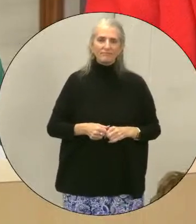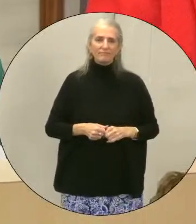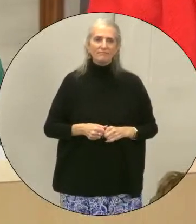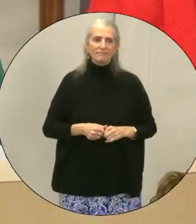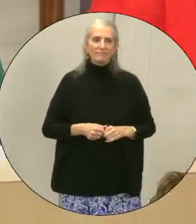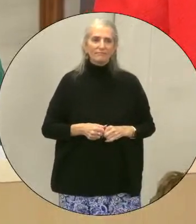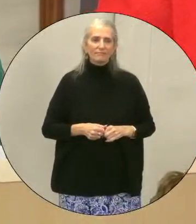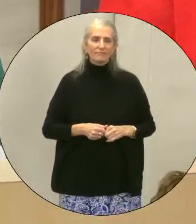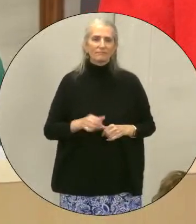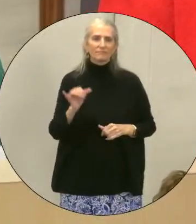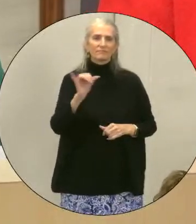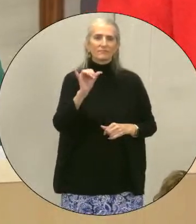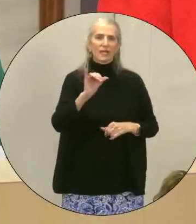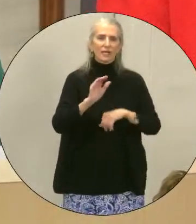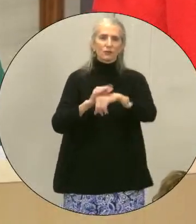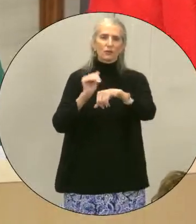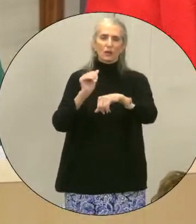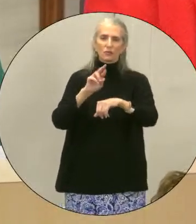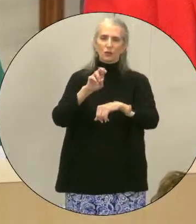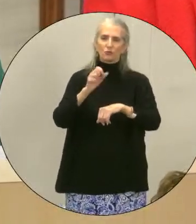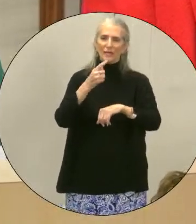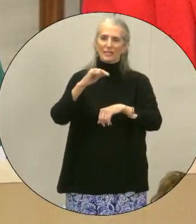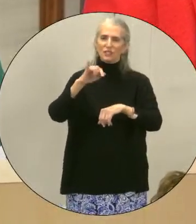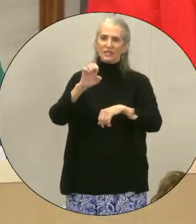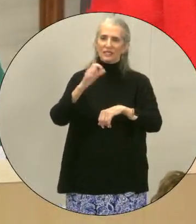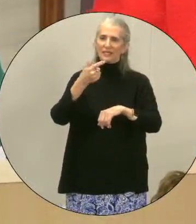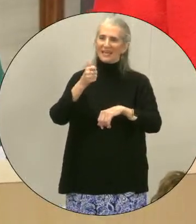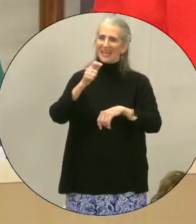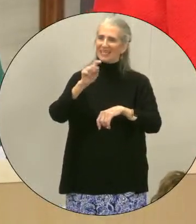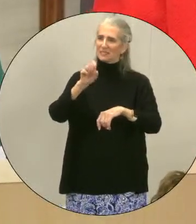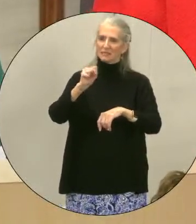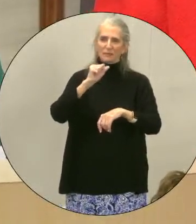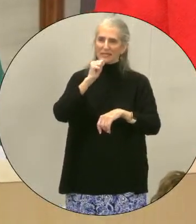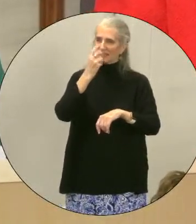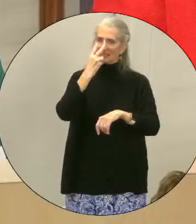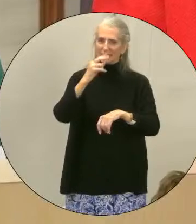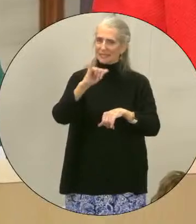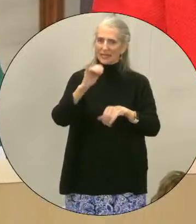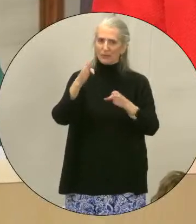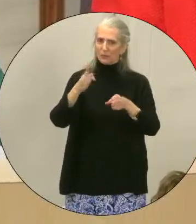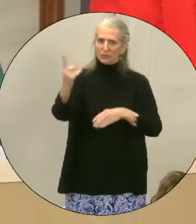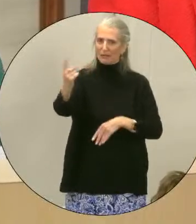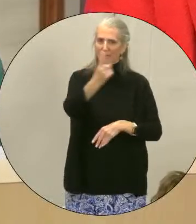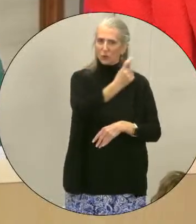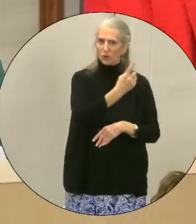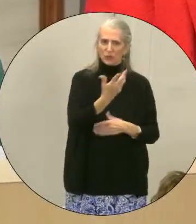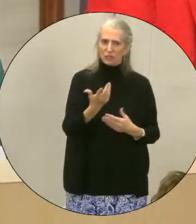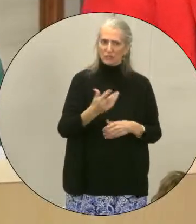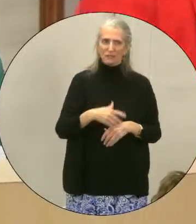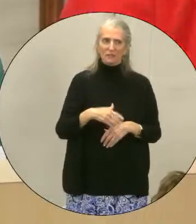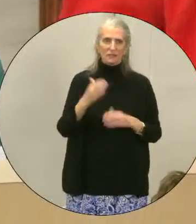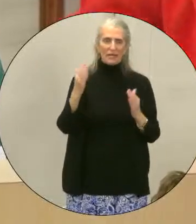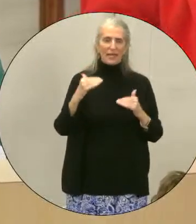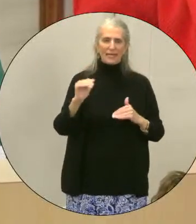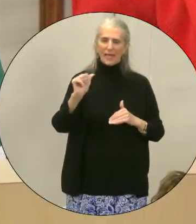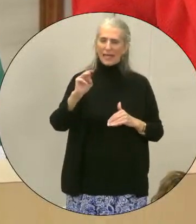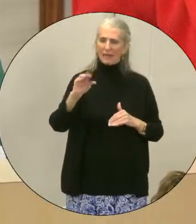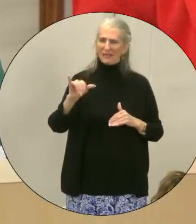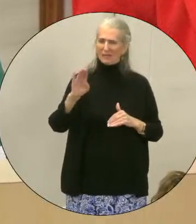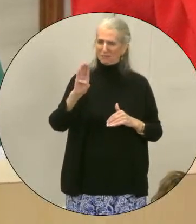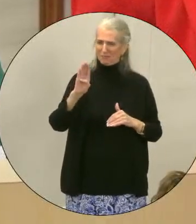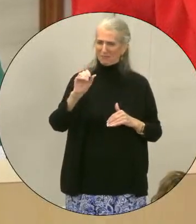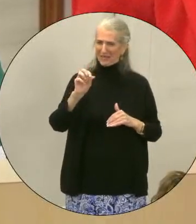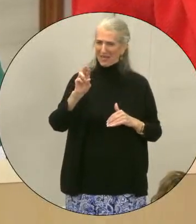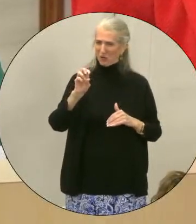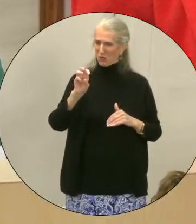I also called a Reggie Gates who had signed up. I didn't see that person come forth. And Amy Sparrow, maybe